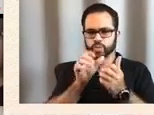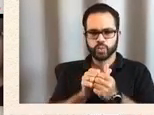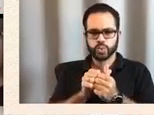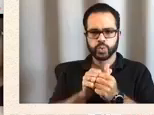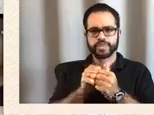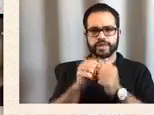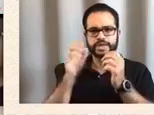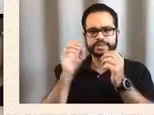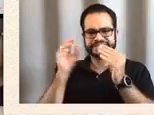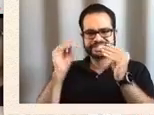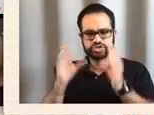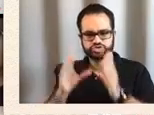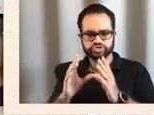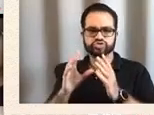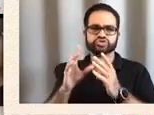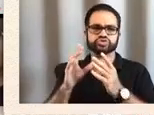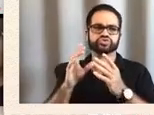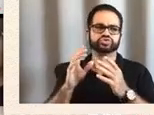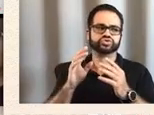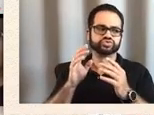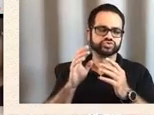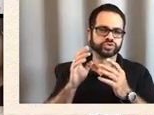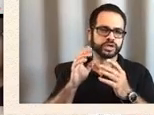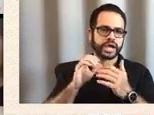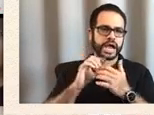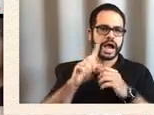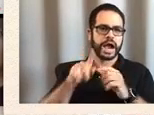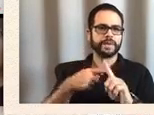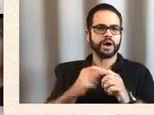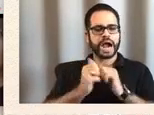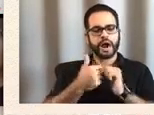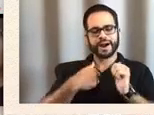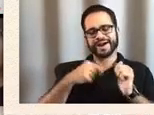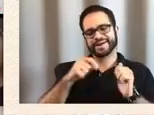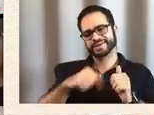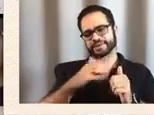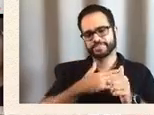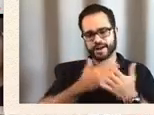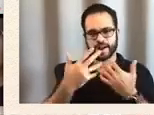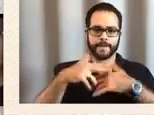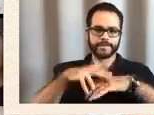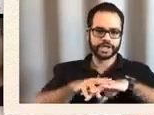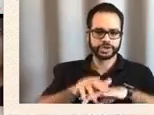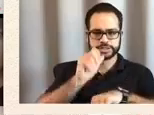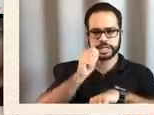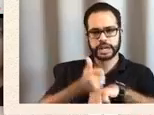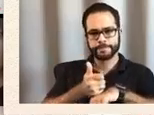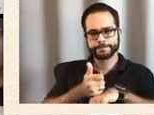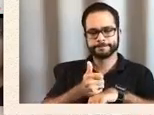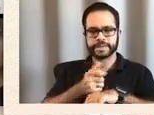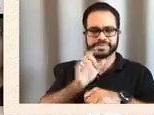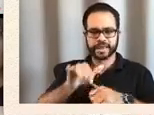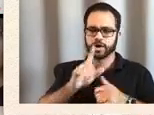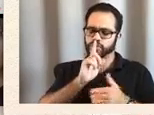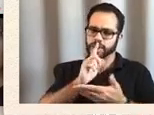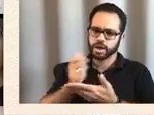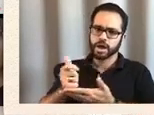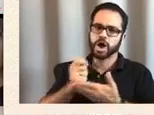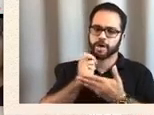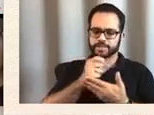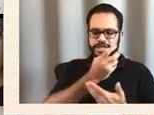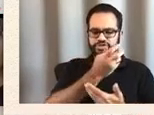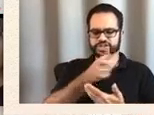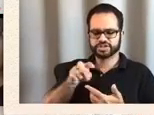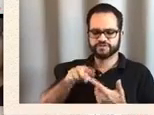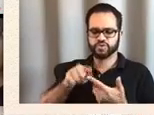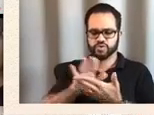educators about how I need my accommodations put in place. And that was really helpful during that transition to college